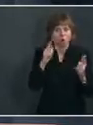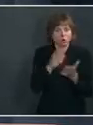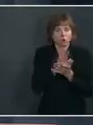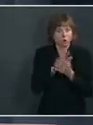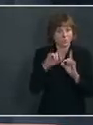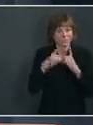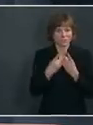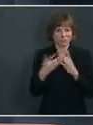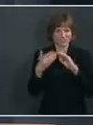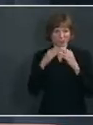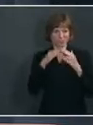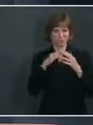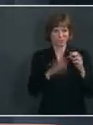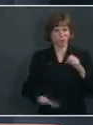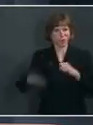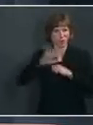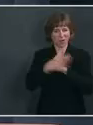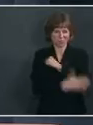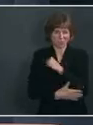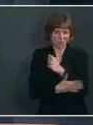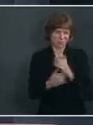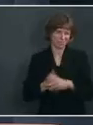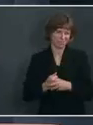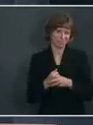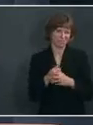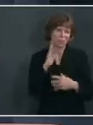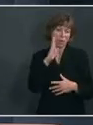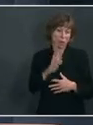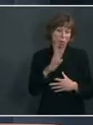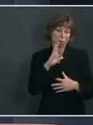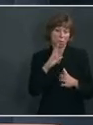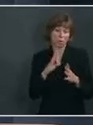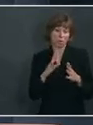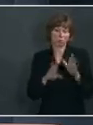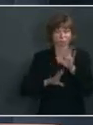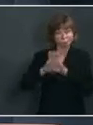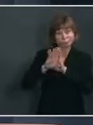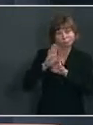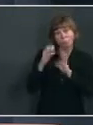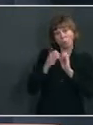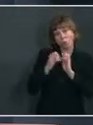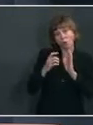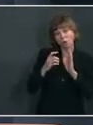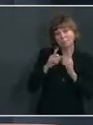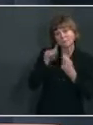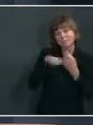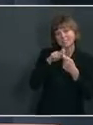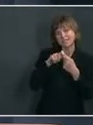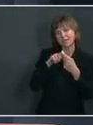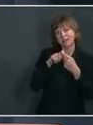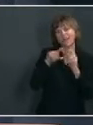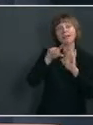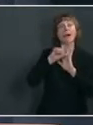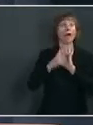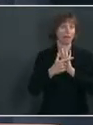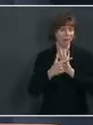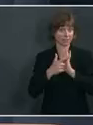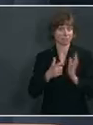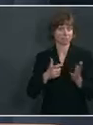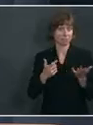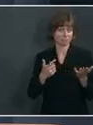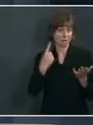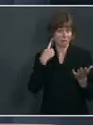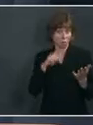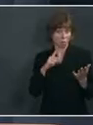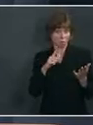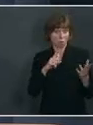the country. And so they will be coming out with more specific requirements, or more specific, I should say, guidelines for the public,